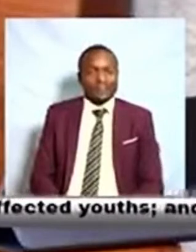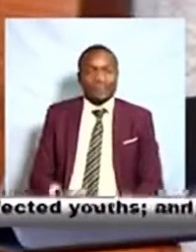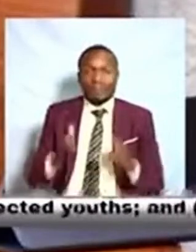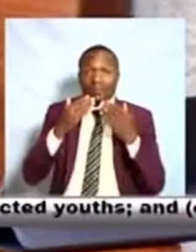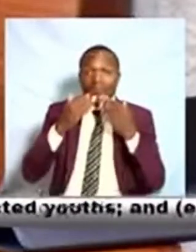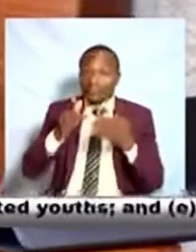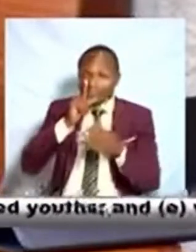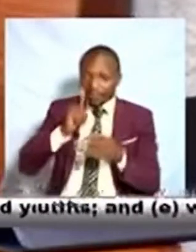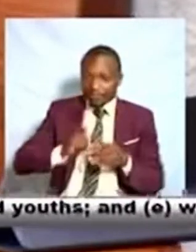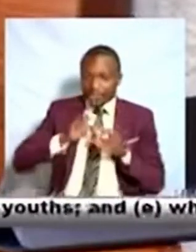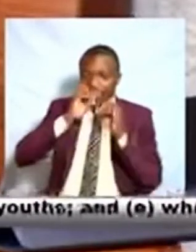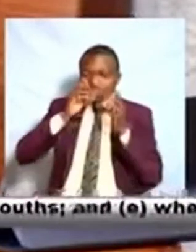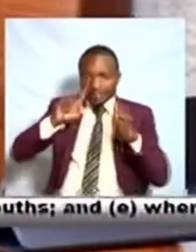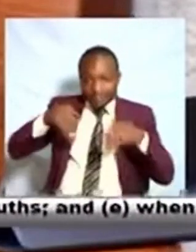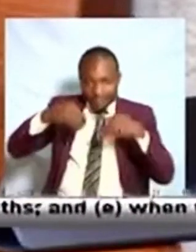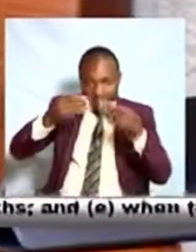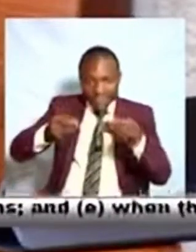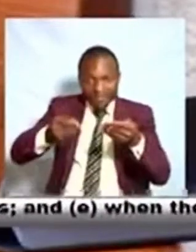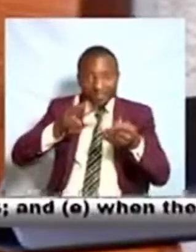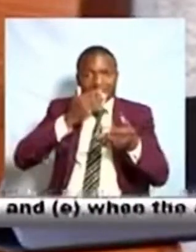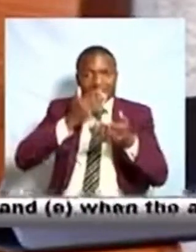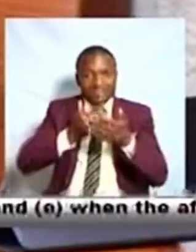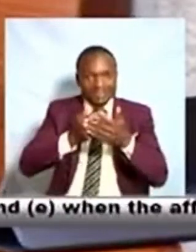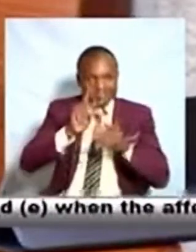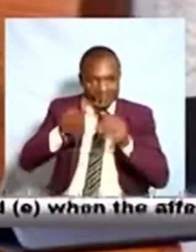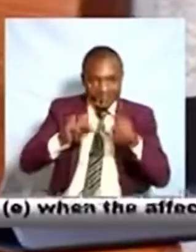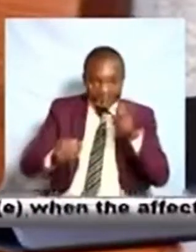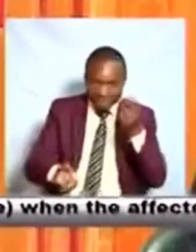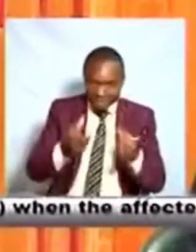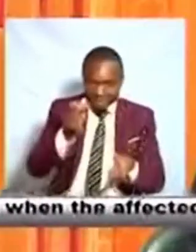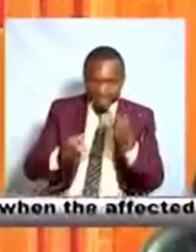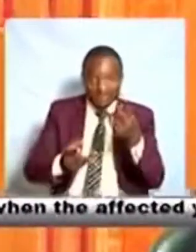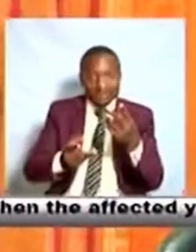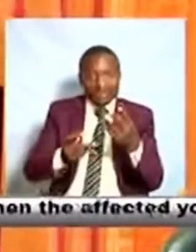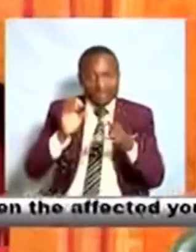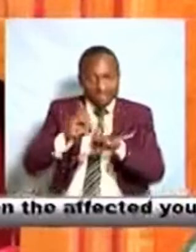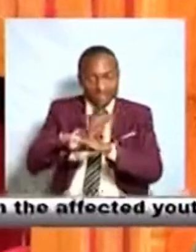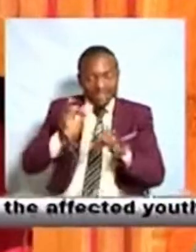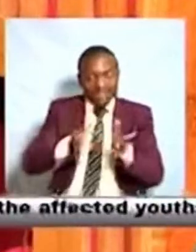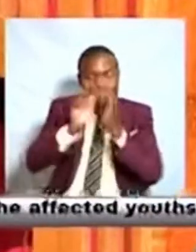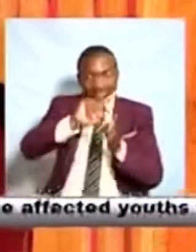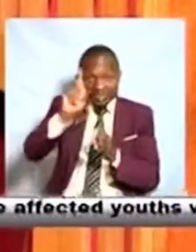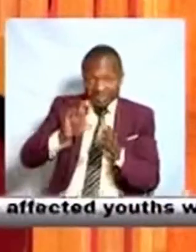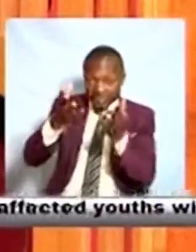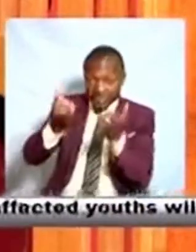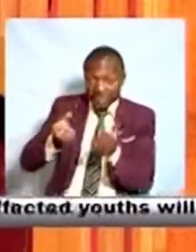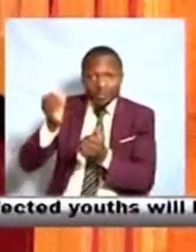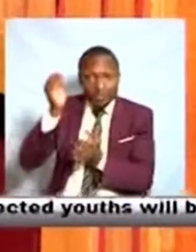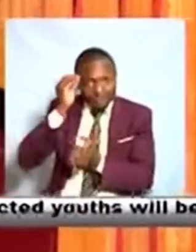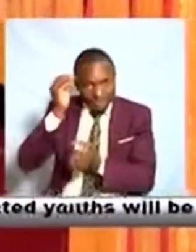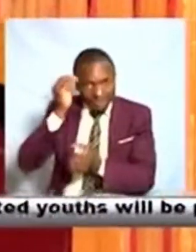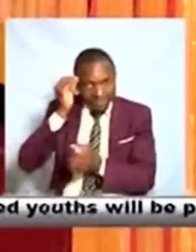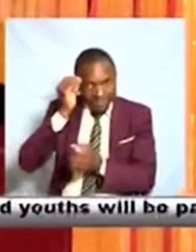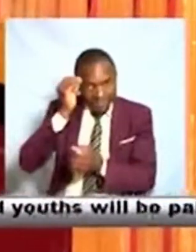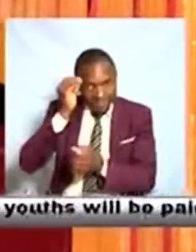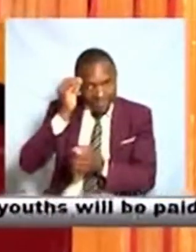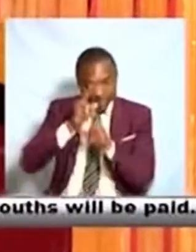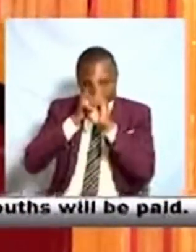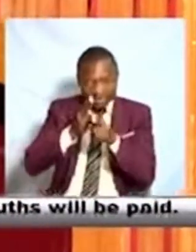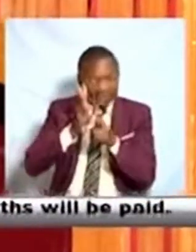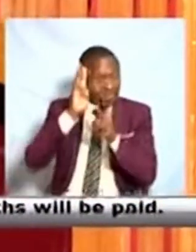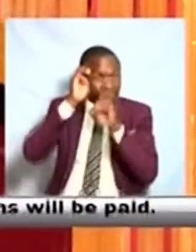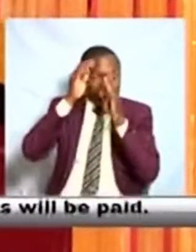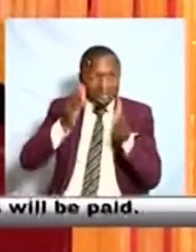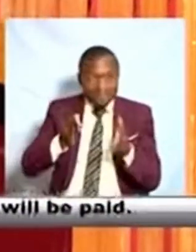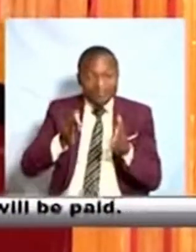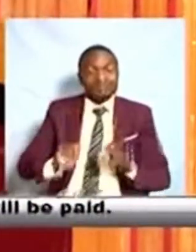Thank you, Madam Speaker, for giving the good people of Kawata an opportunity to ask a question. I just wanted to find out, Honorable Minister,